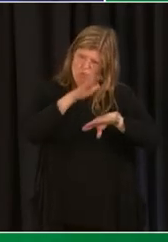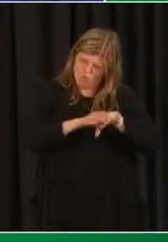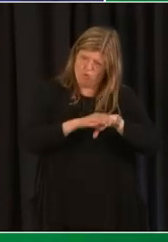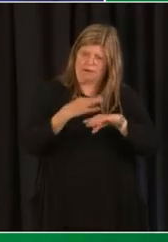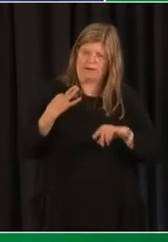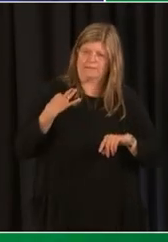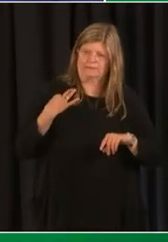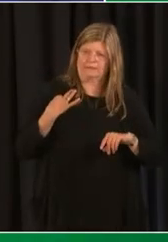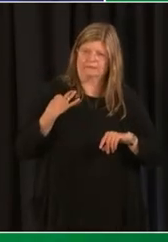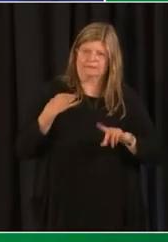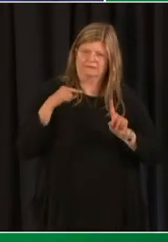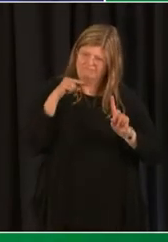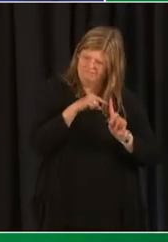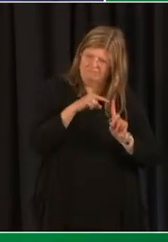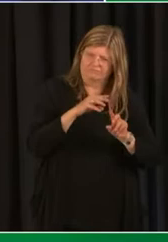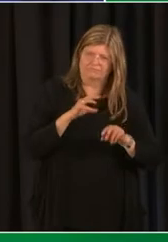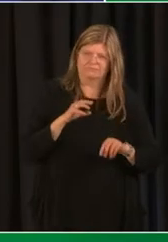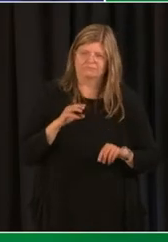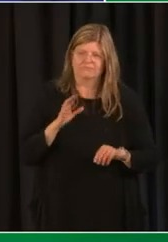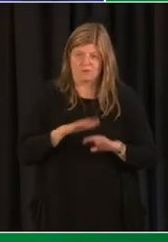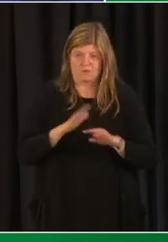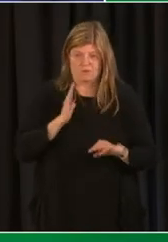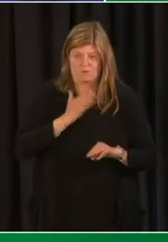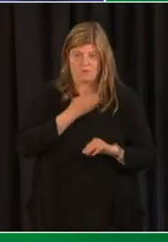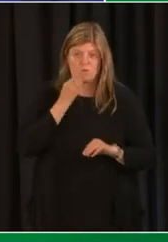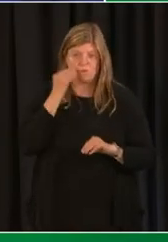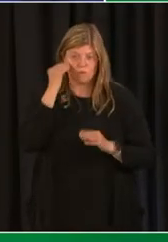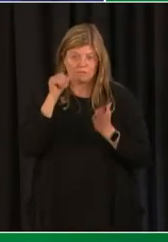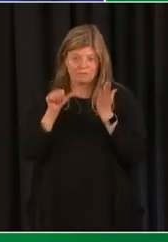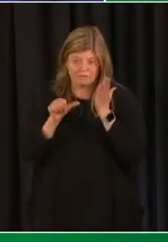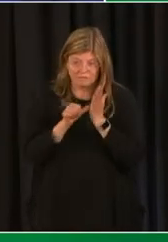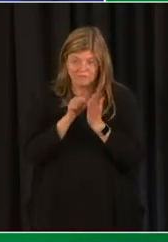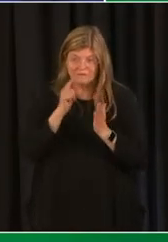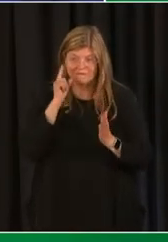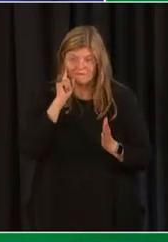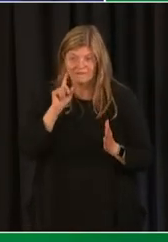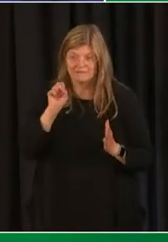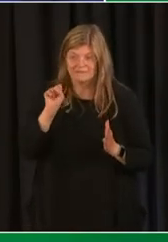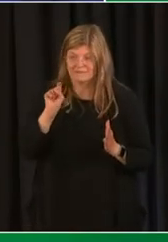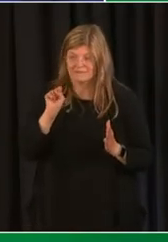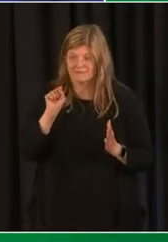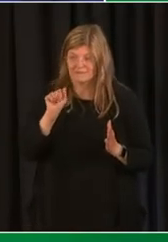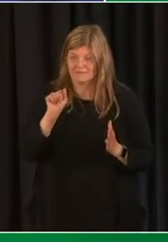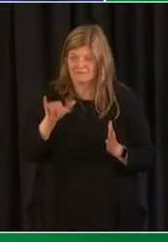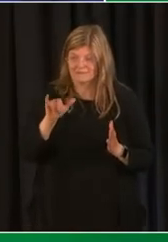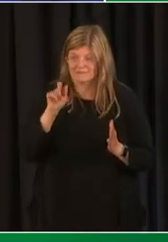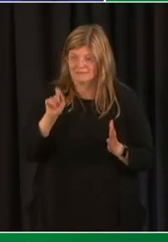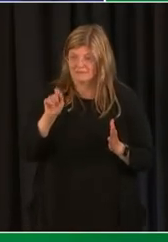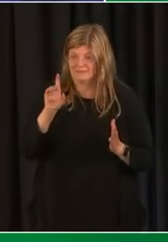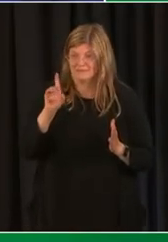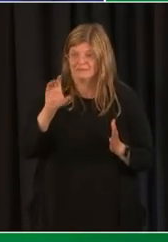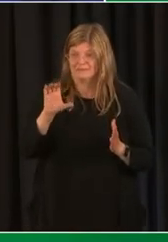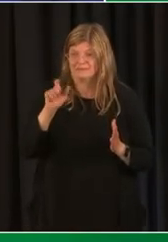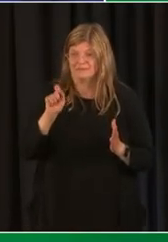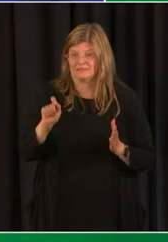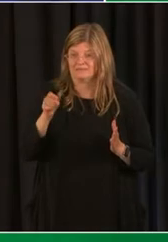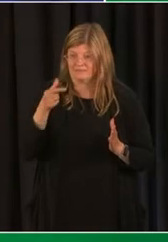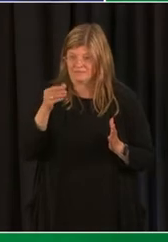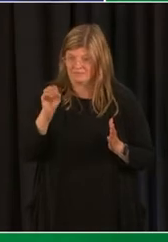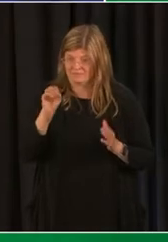is by going on the homepage for stay.dc.gov and scrolling all the way down to where it